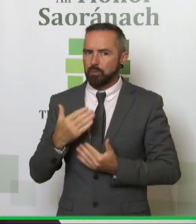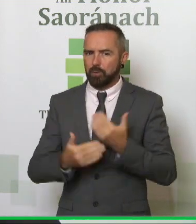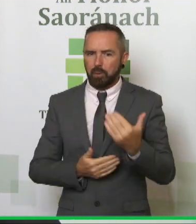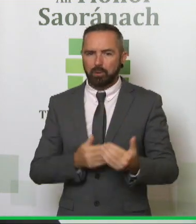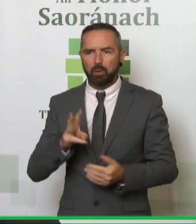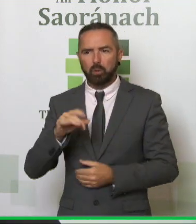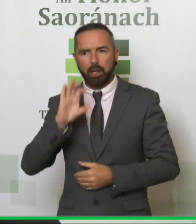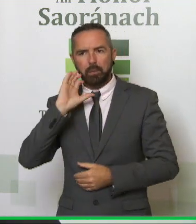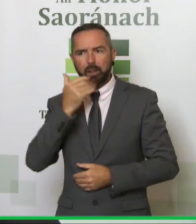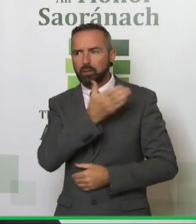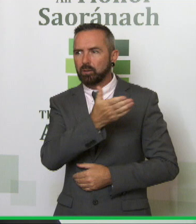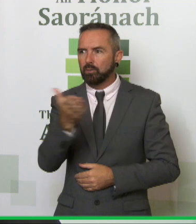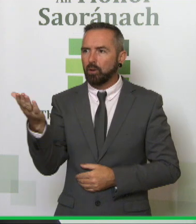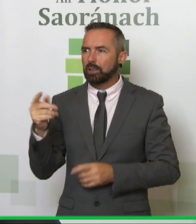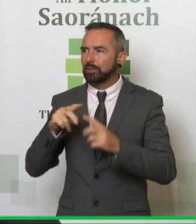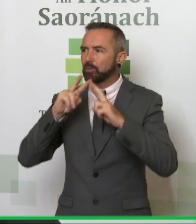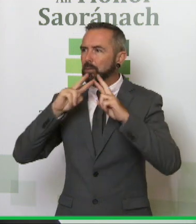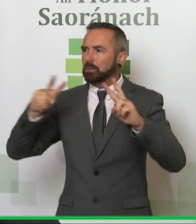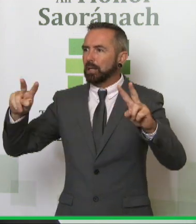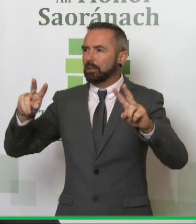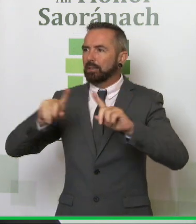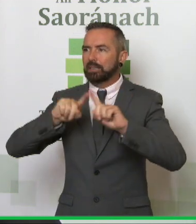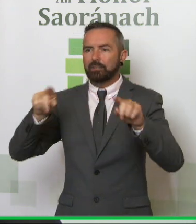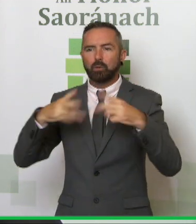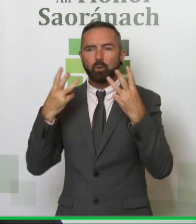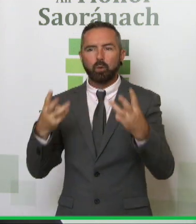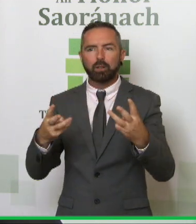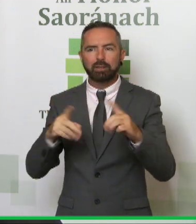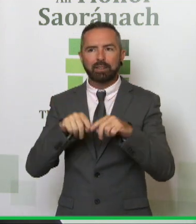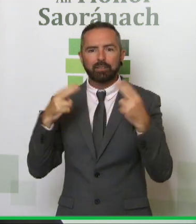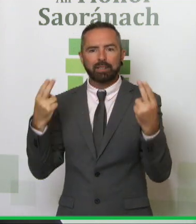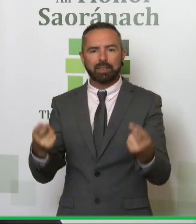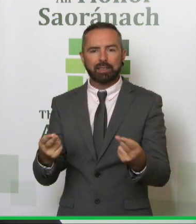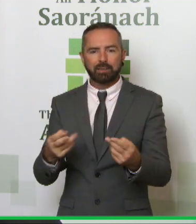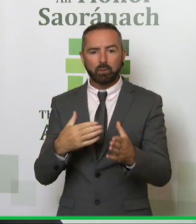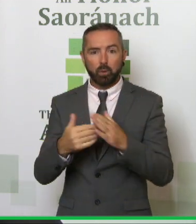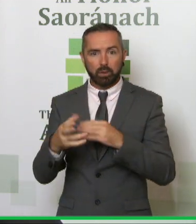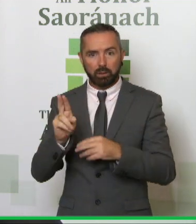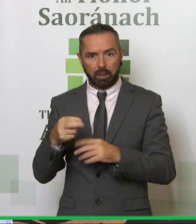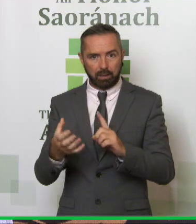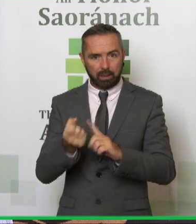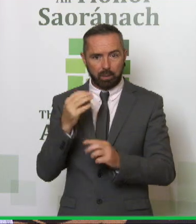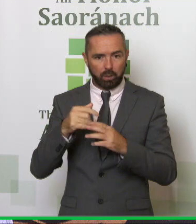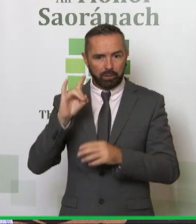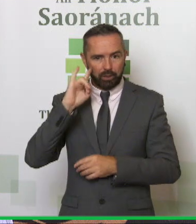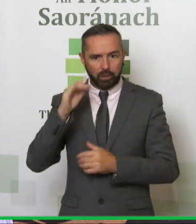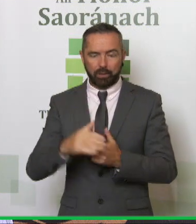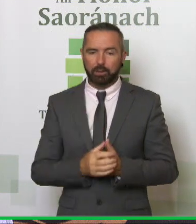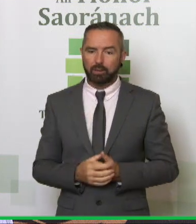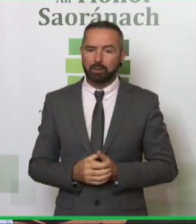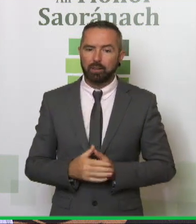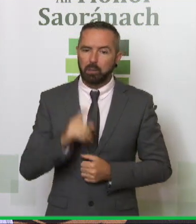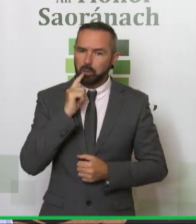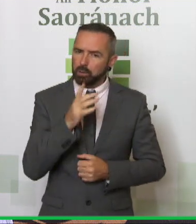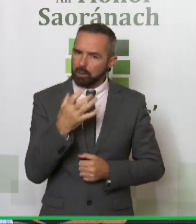are because you've all come with different views, different aspirations, and where we might get to and what you've heard. But you know,